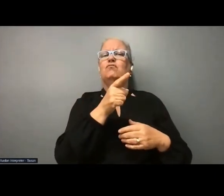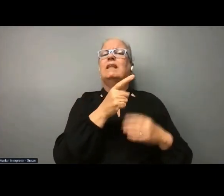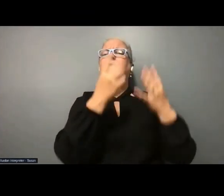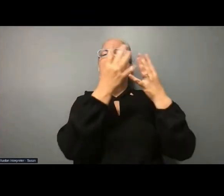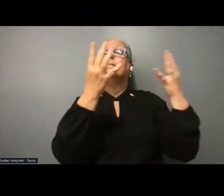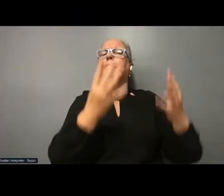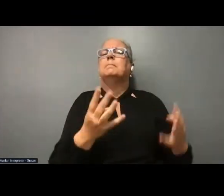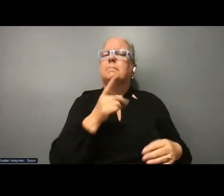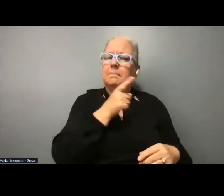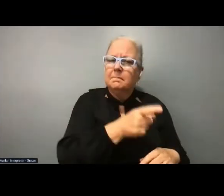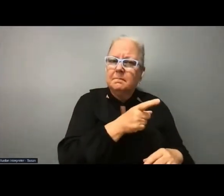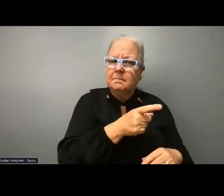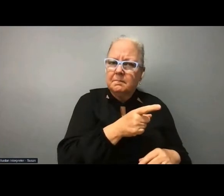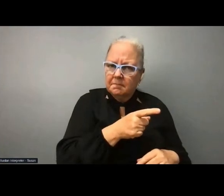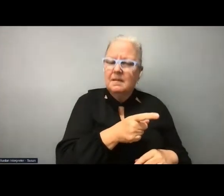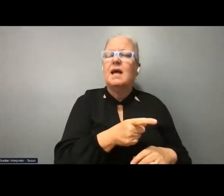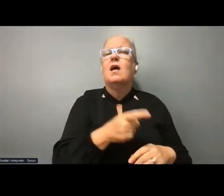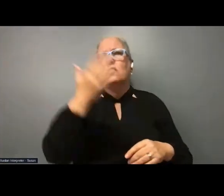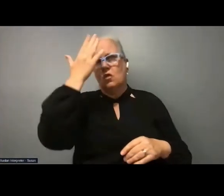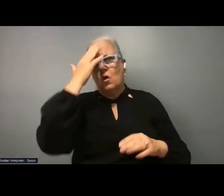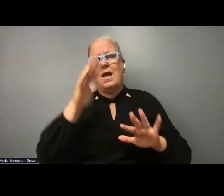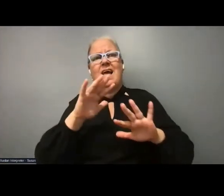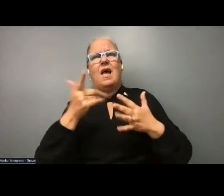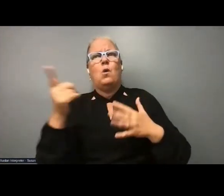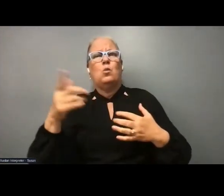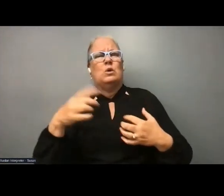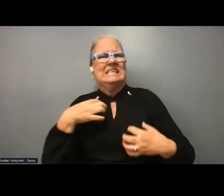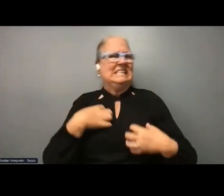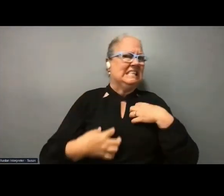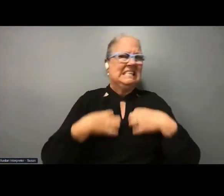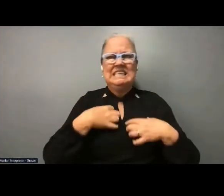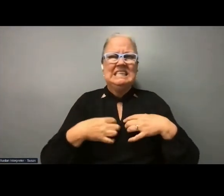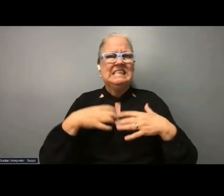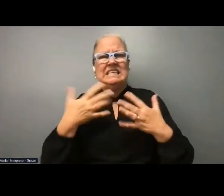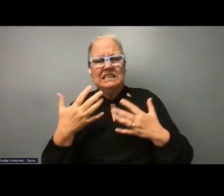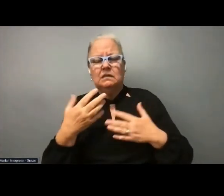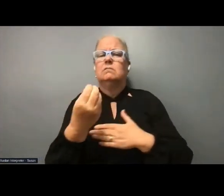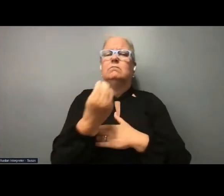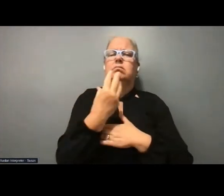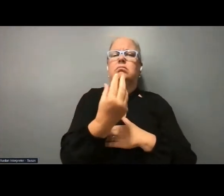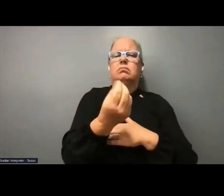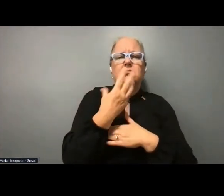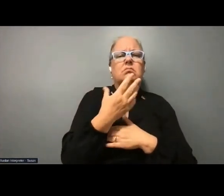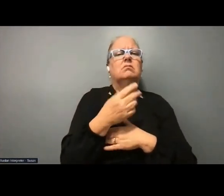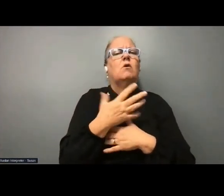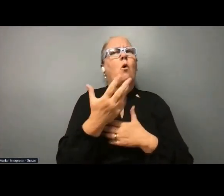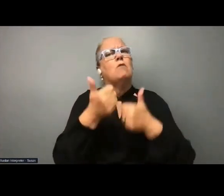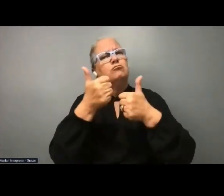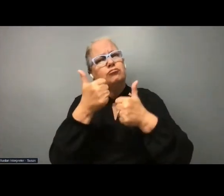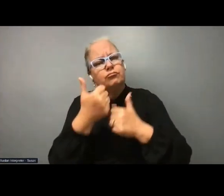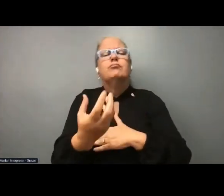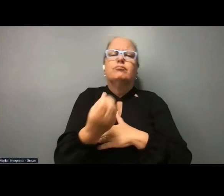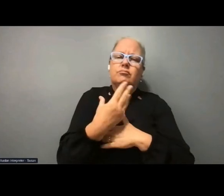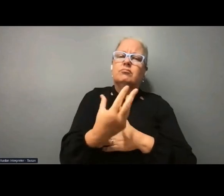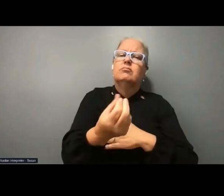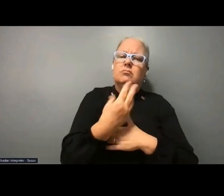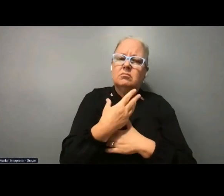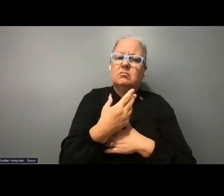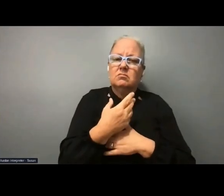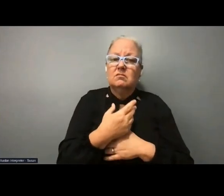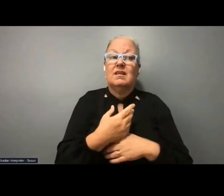feedback. It was one of the red flags which we kept having for a couple of years, and now we